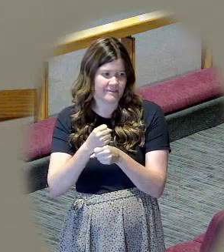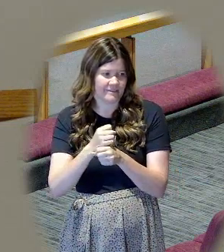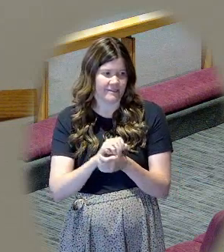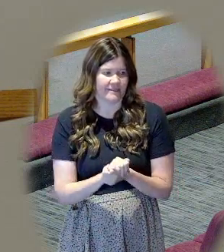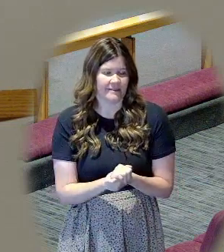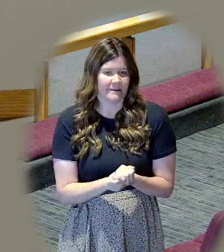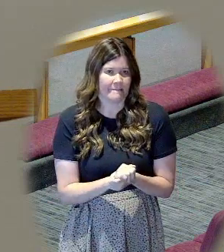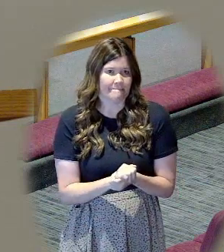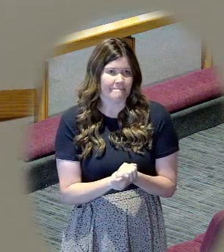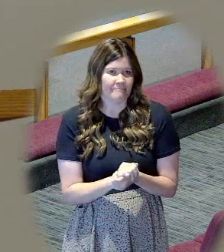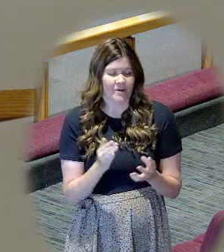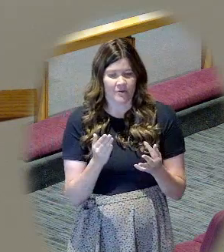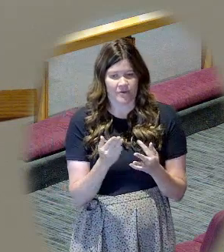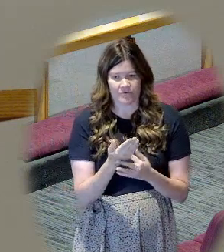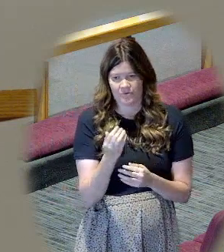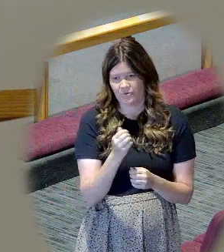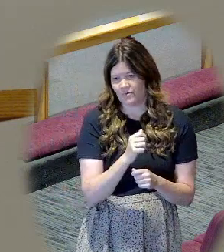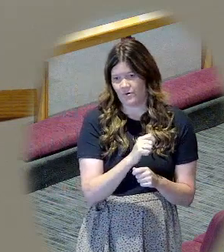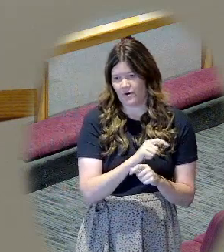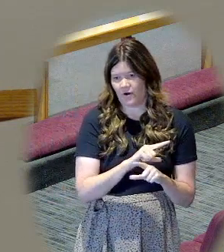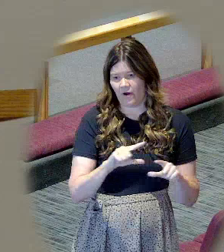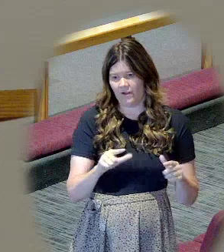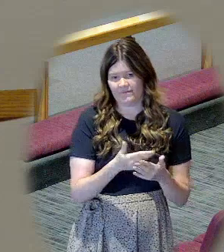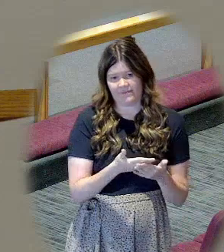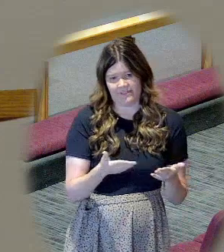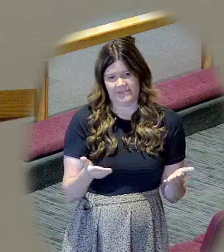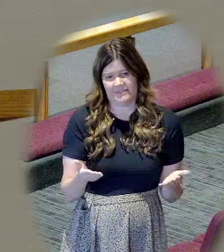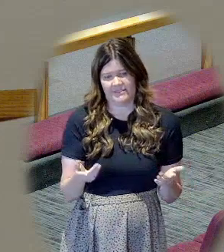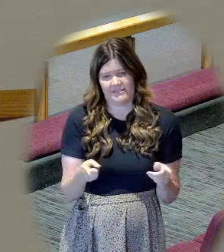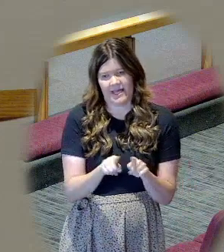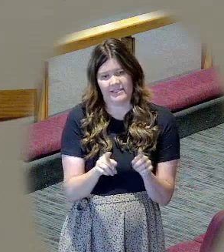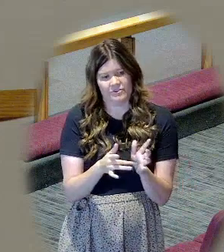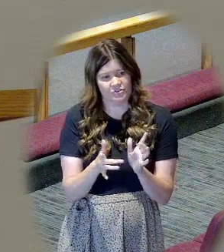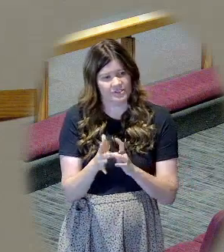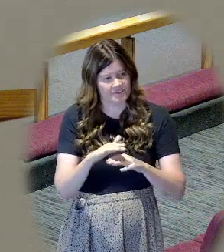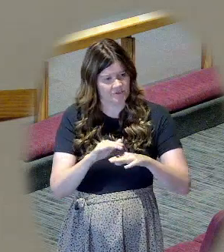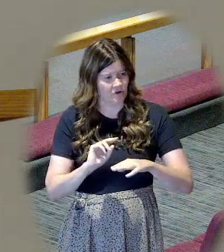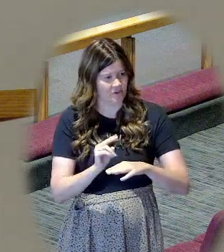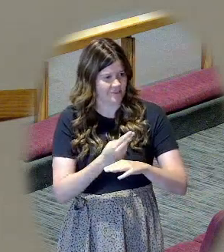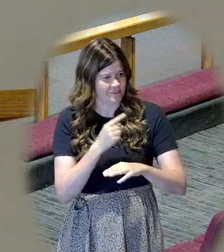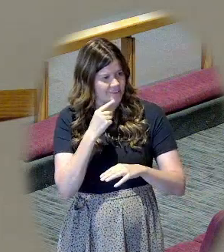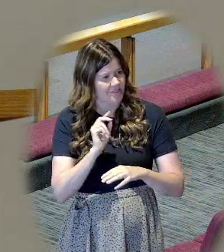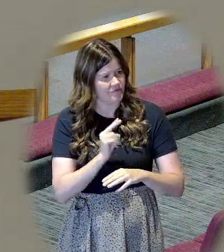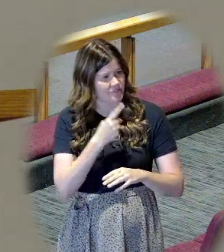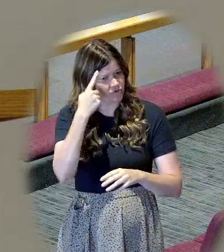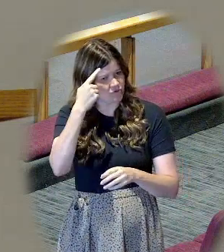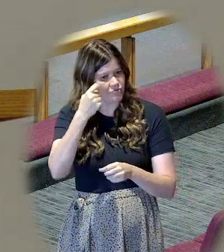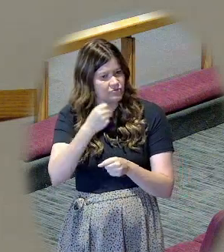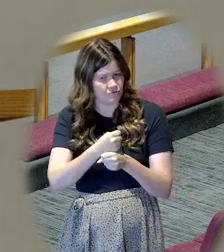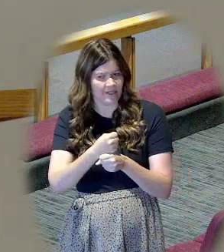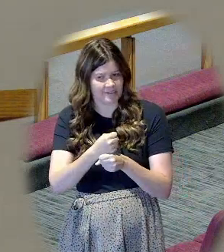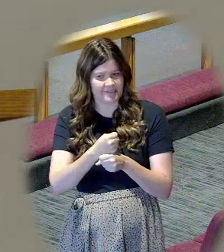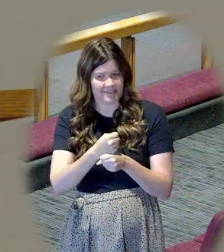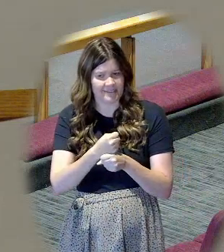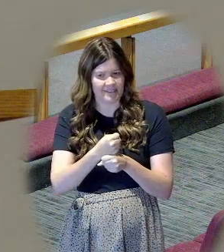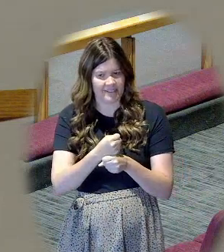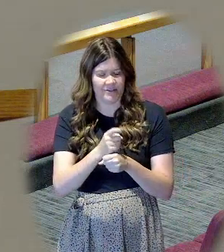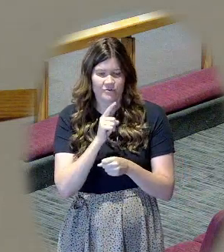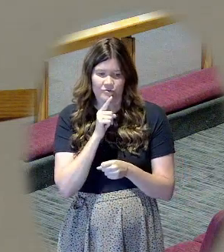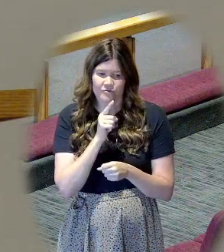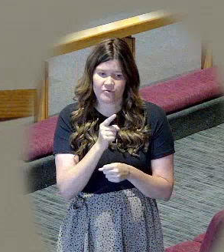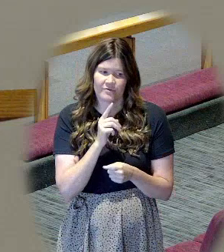In the midst of all of this, as Jesus calls us to trust, the reality